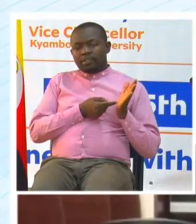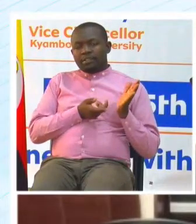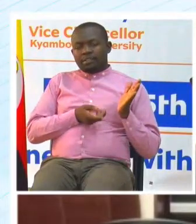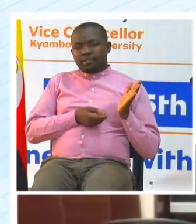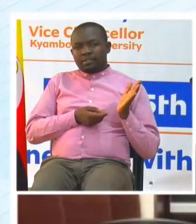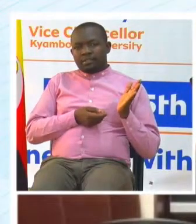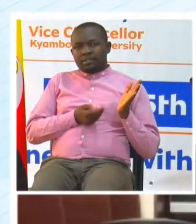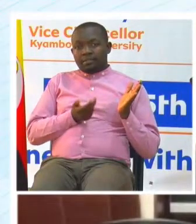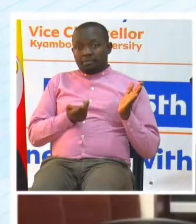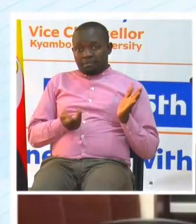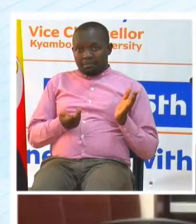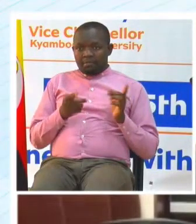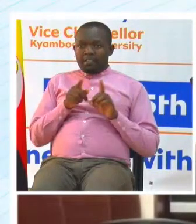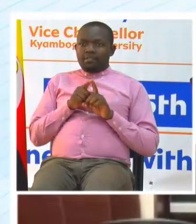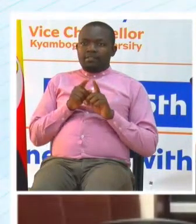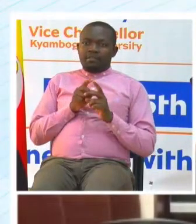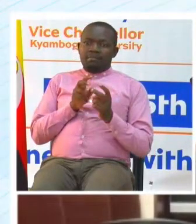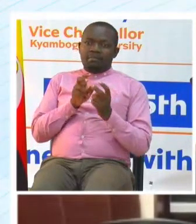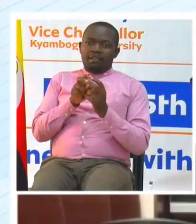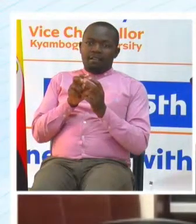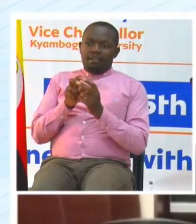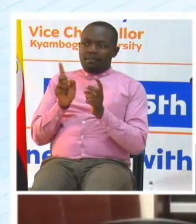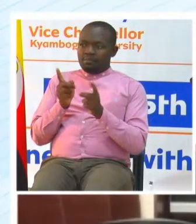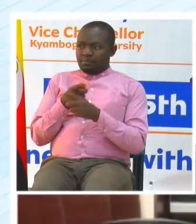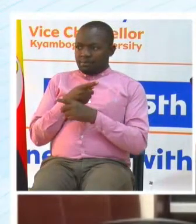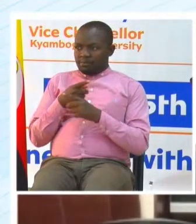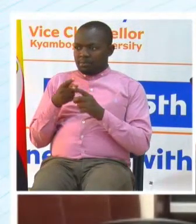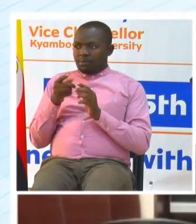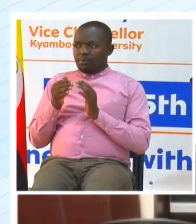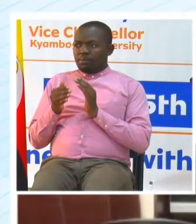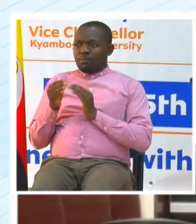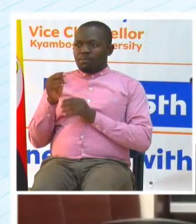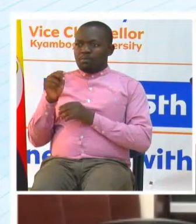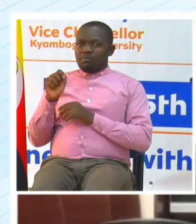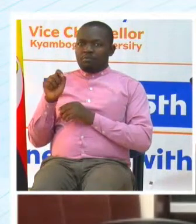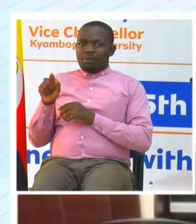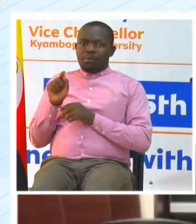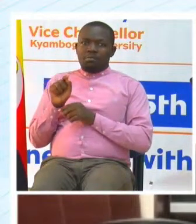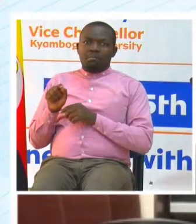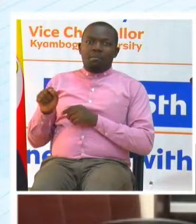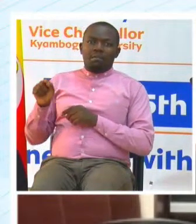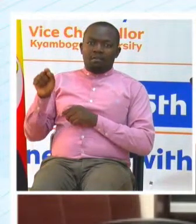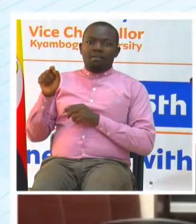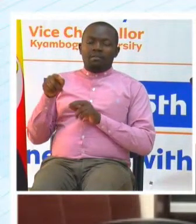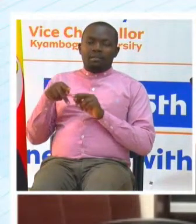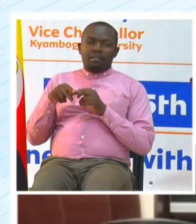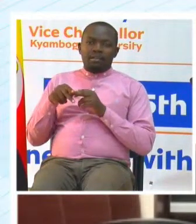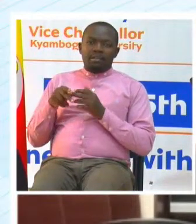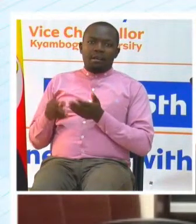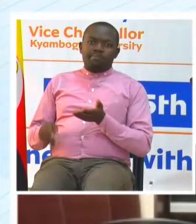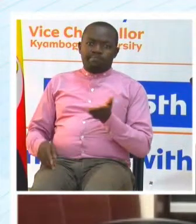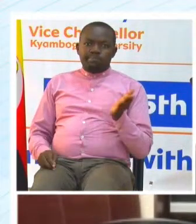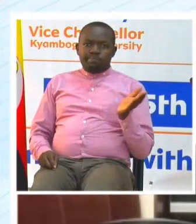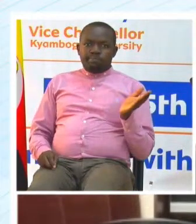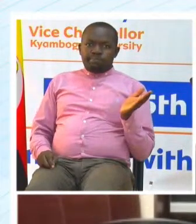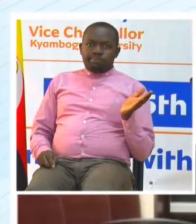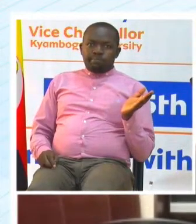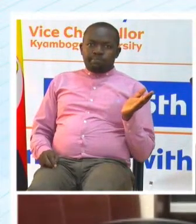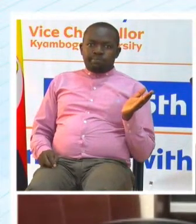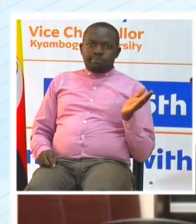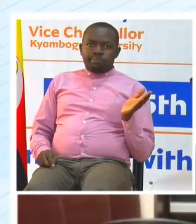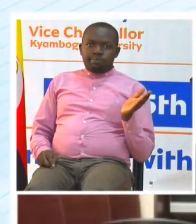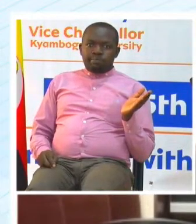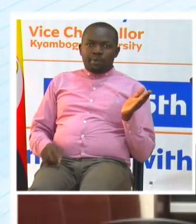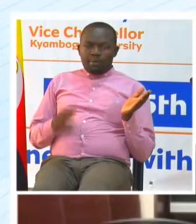also consult professionals because there are very many professional engineers. I'll talk in part of the engineers because there are many professional engineers